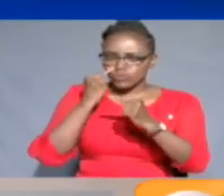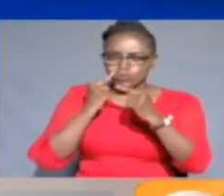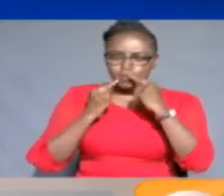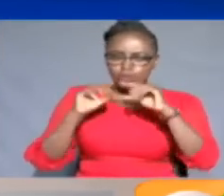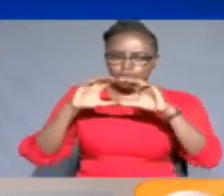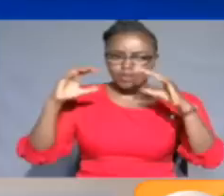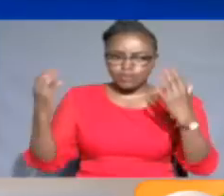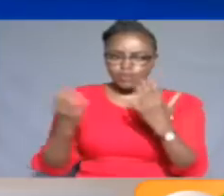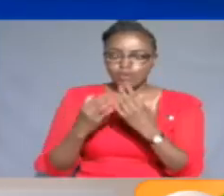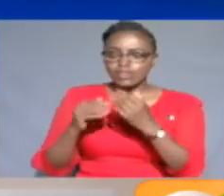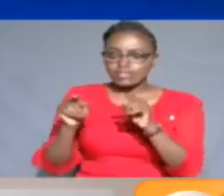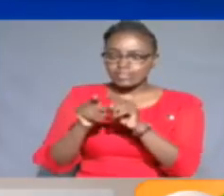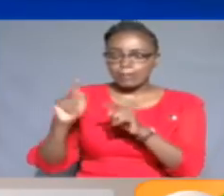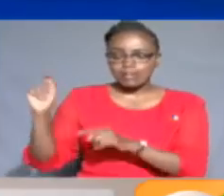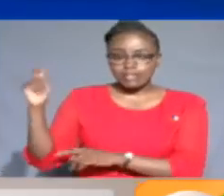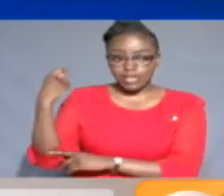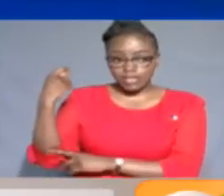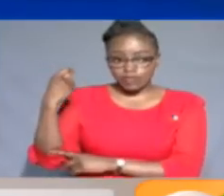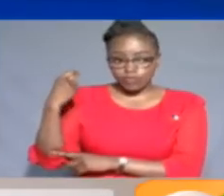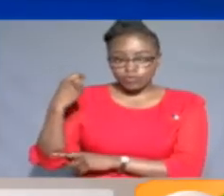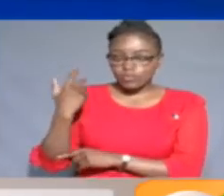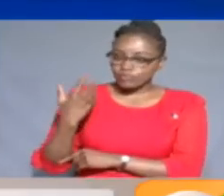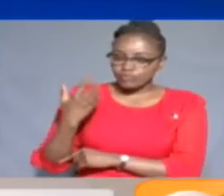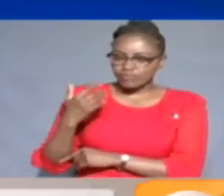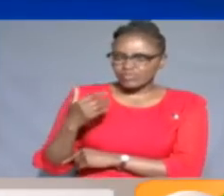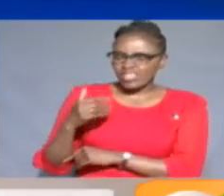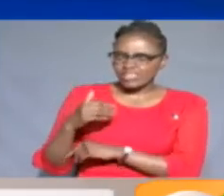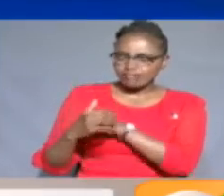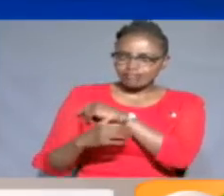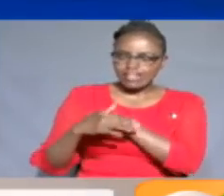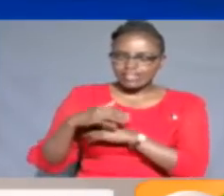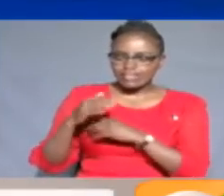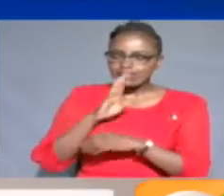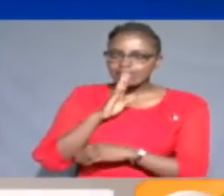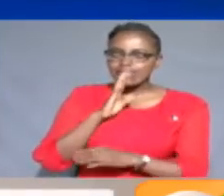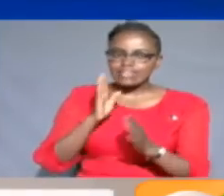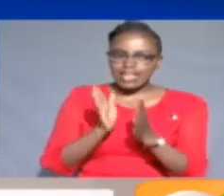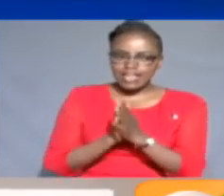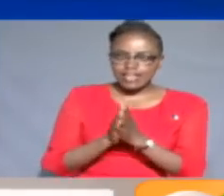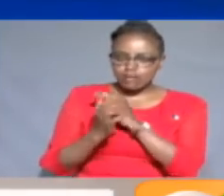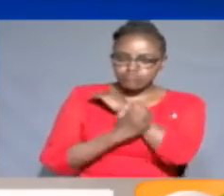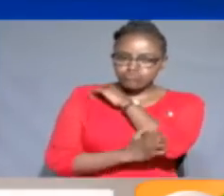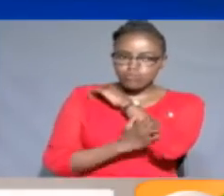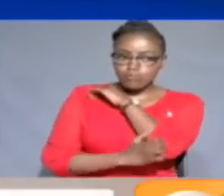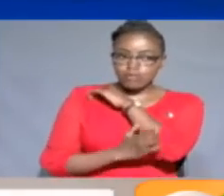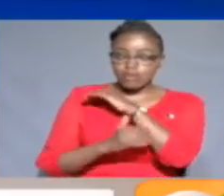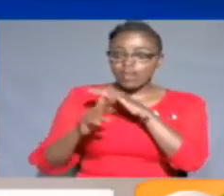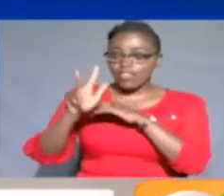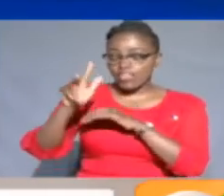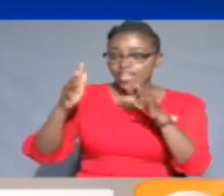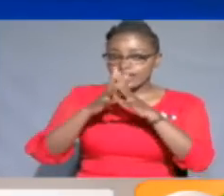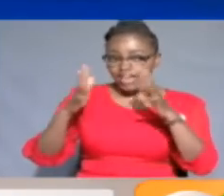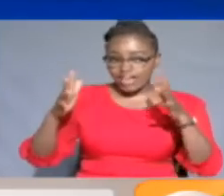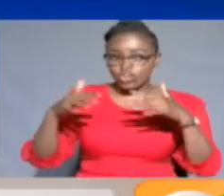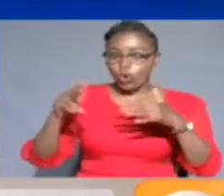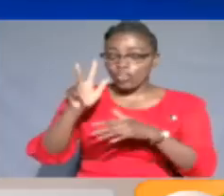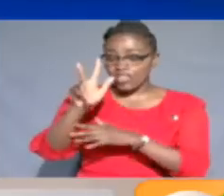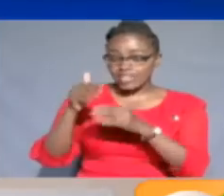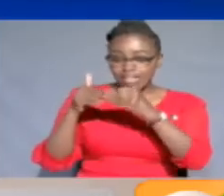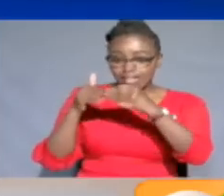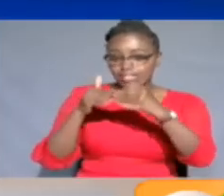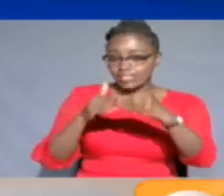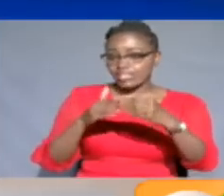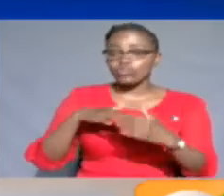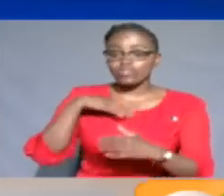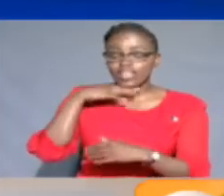globally and in Kenya as well, leaving death and poverty in its trail. It's the third leading cause of death